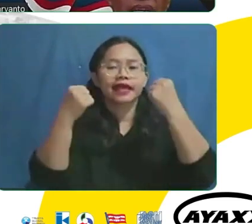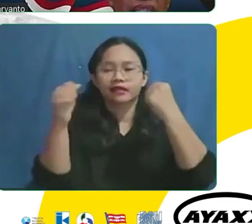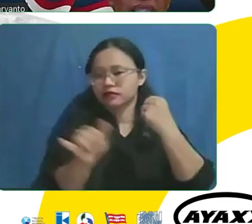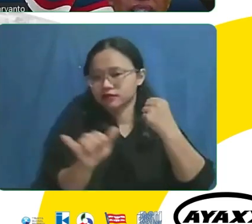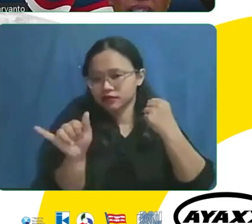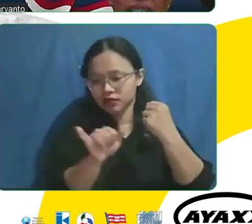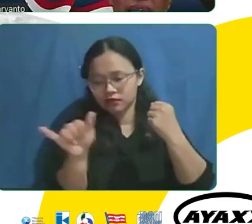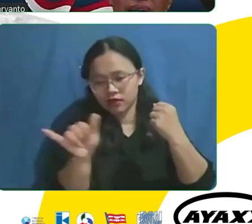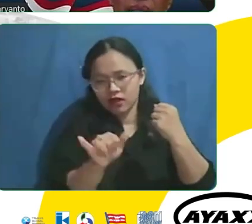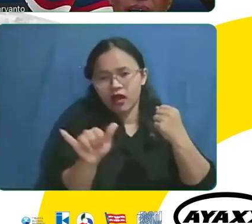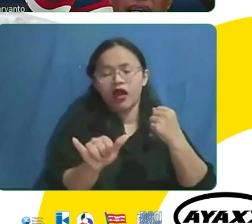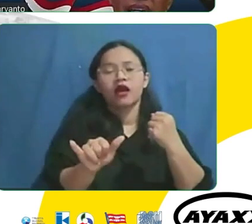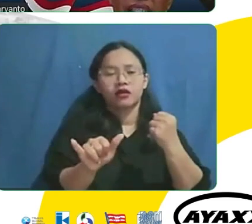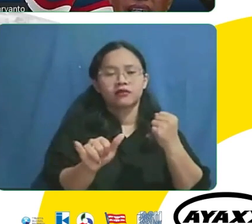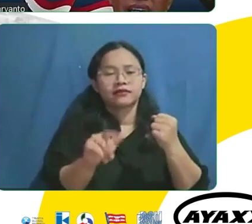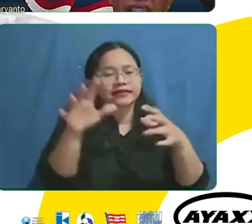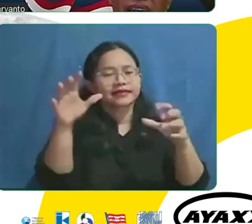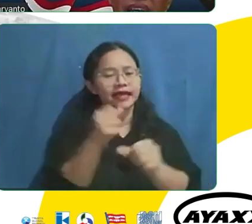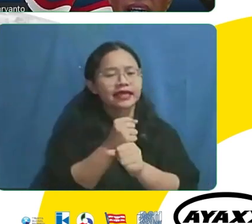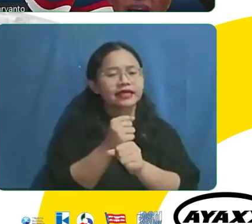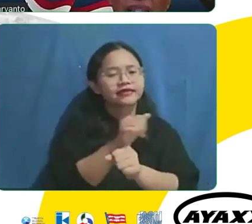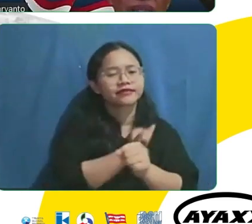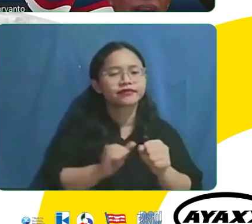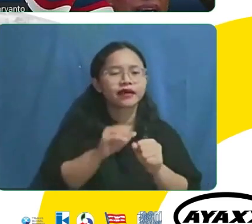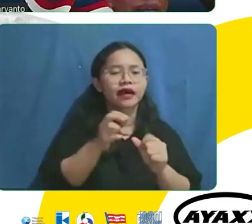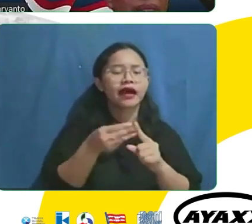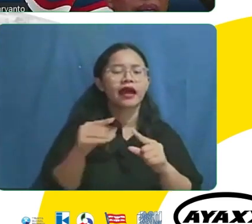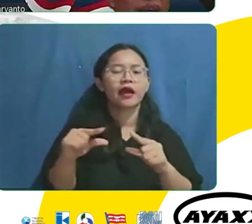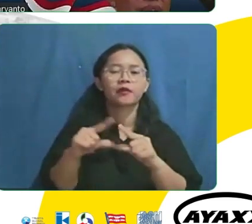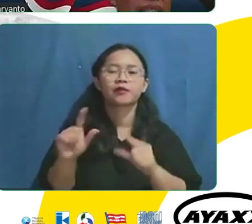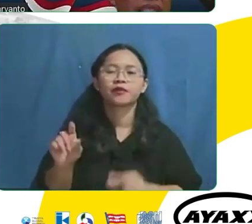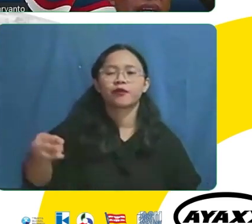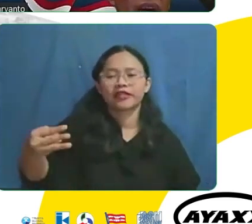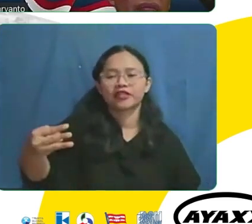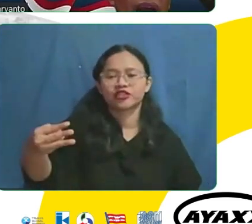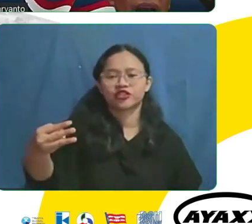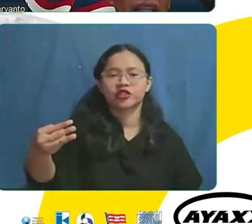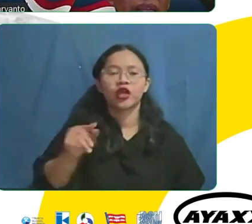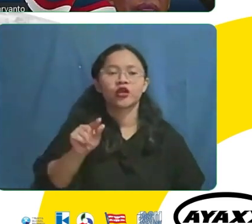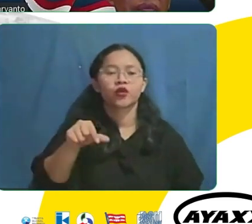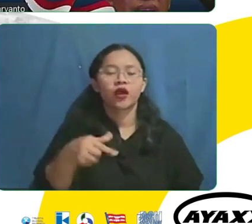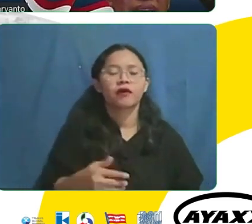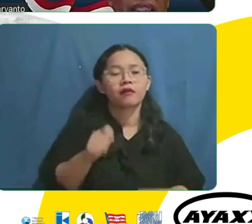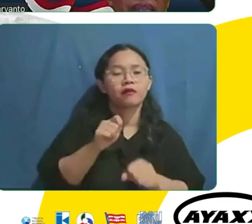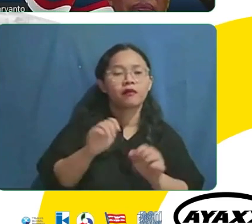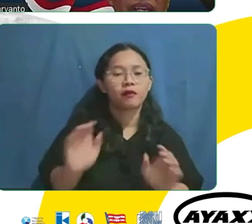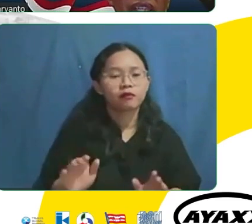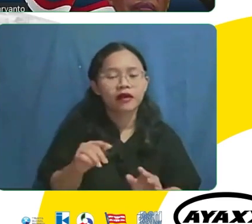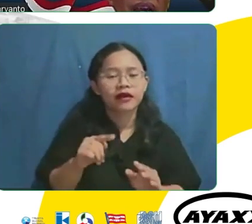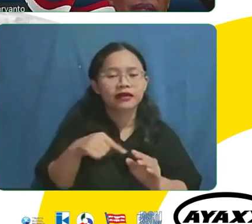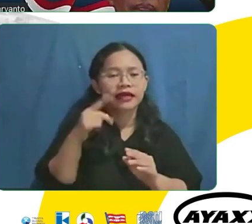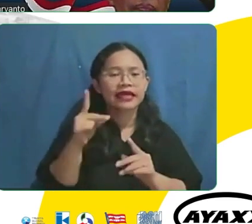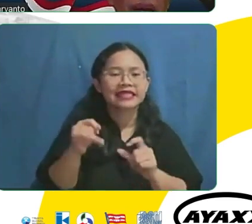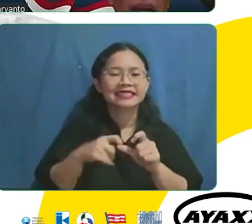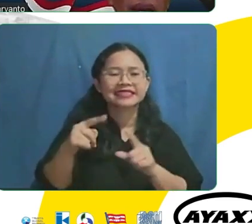bridge, building resilience against climate effect. It's contain of identify the severity of climate